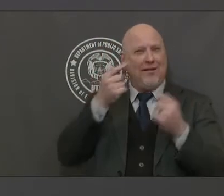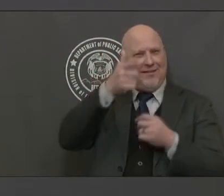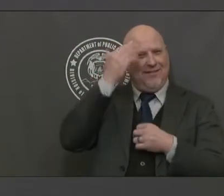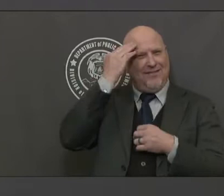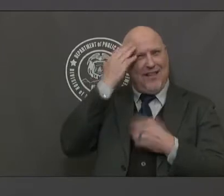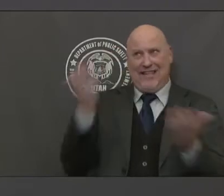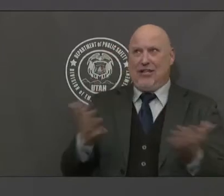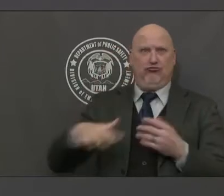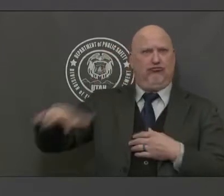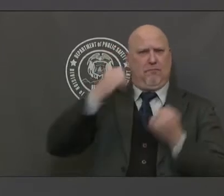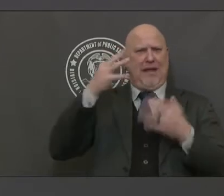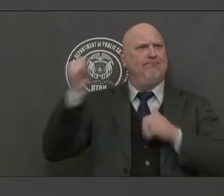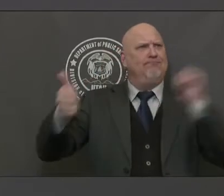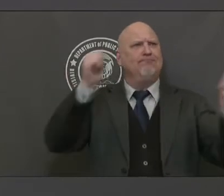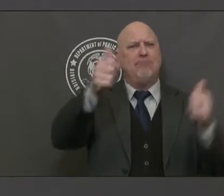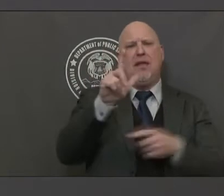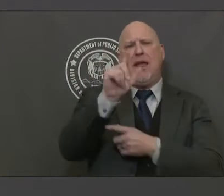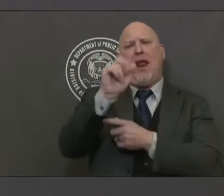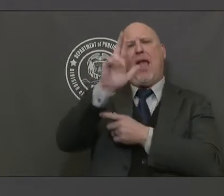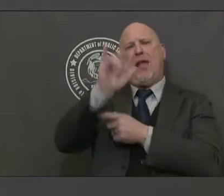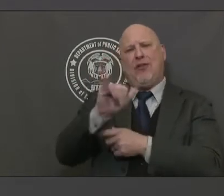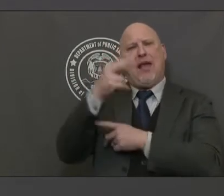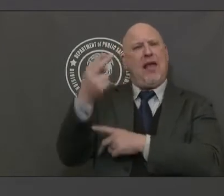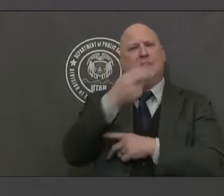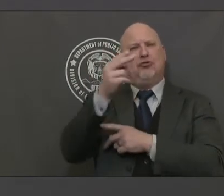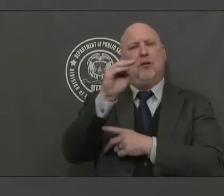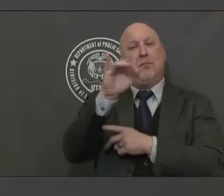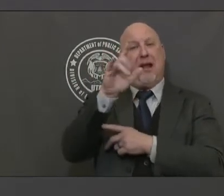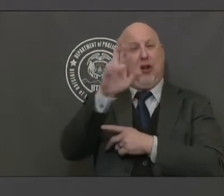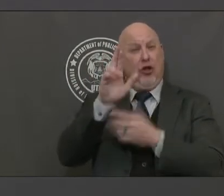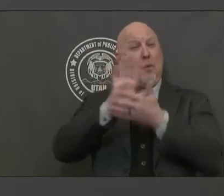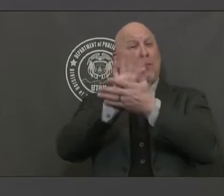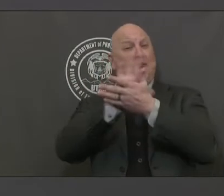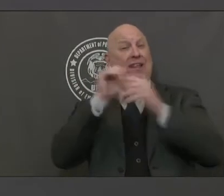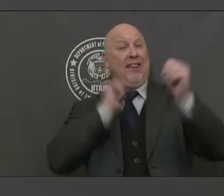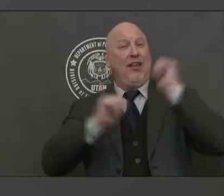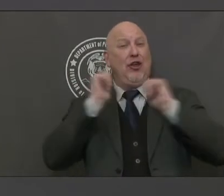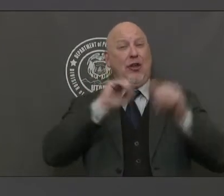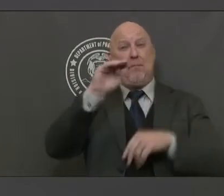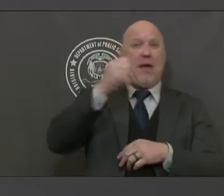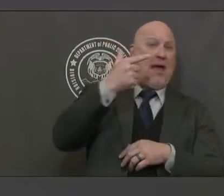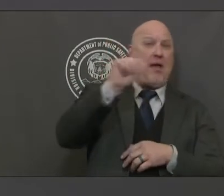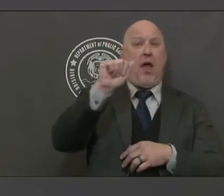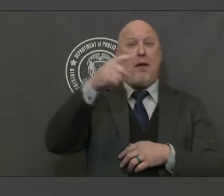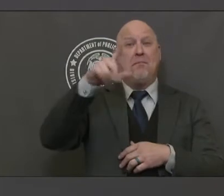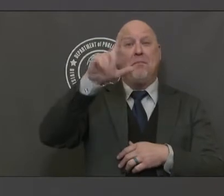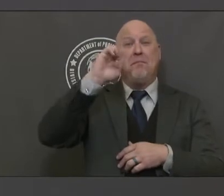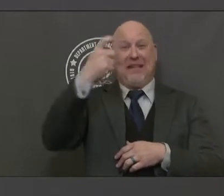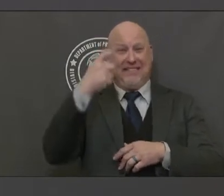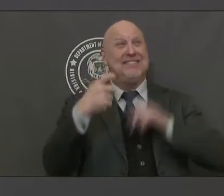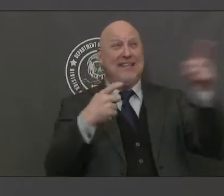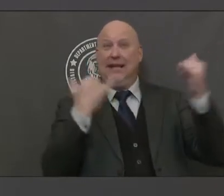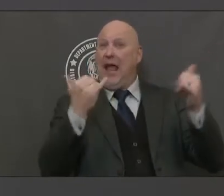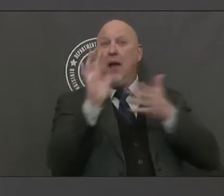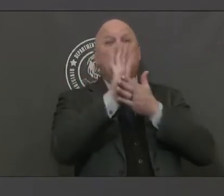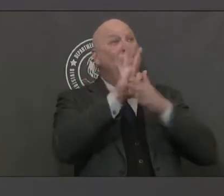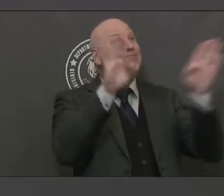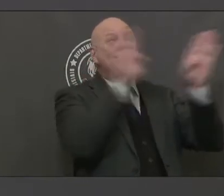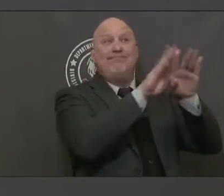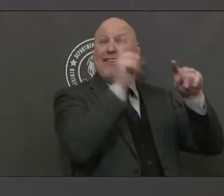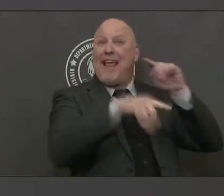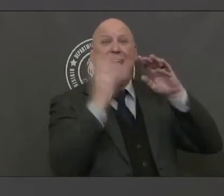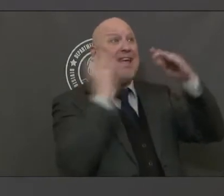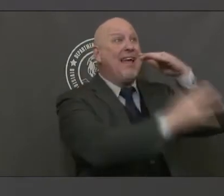to get more people vaccinated. And they're making it very quick and easy in these locations. NOMI